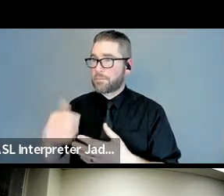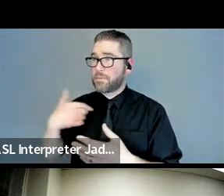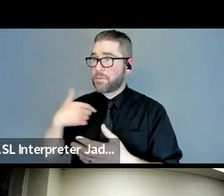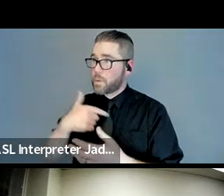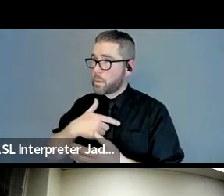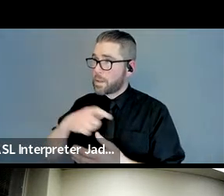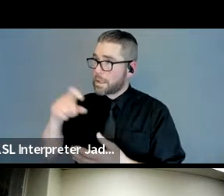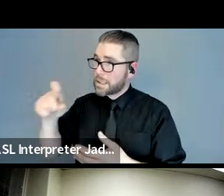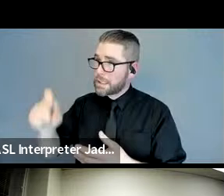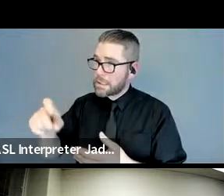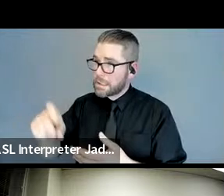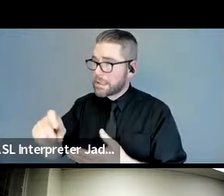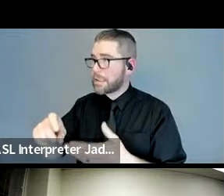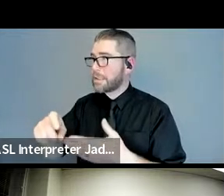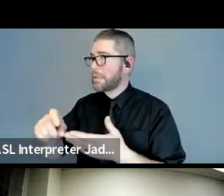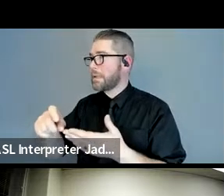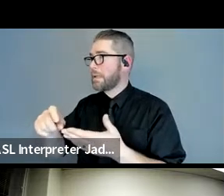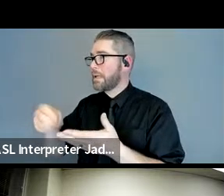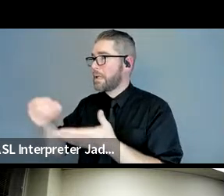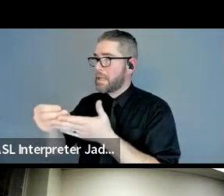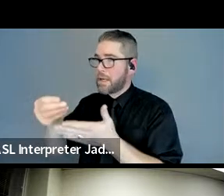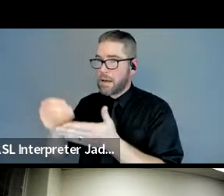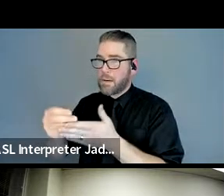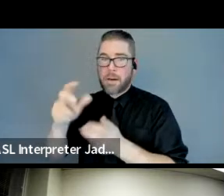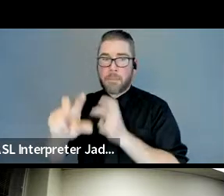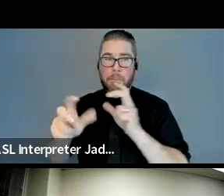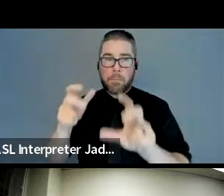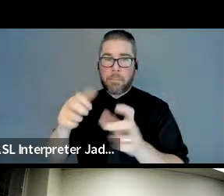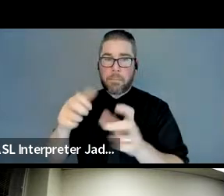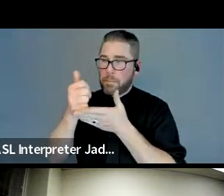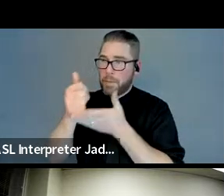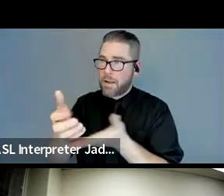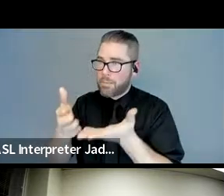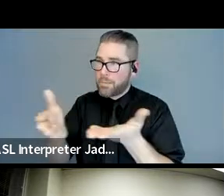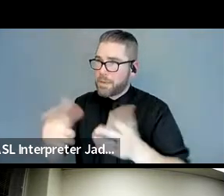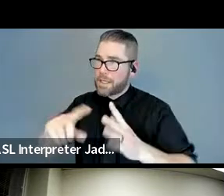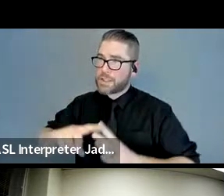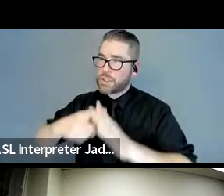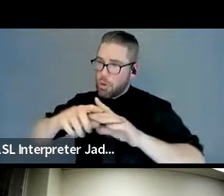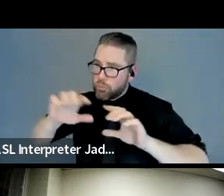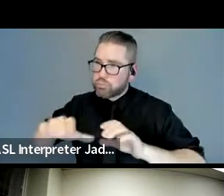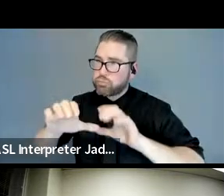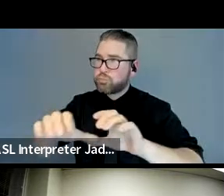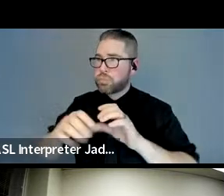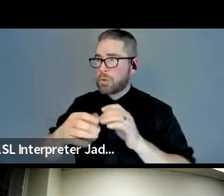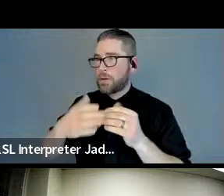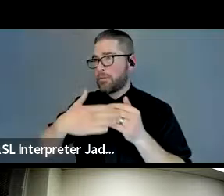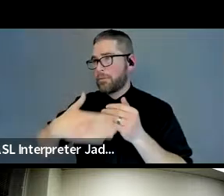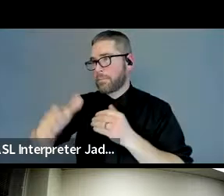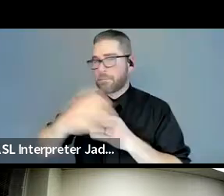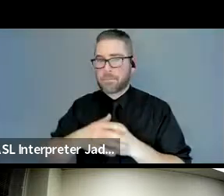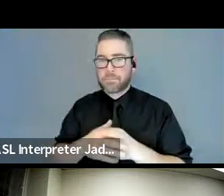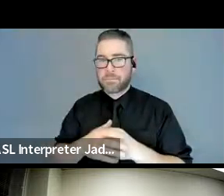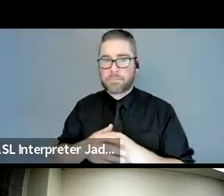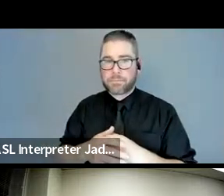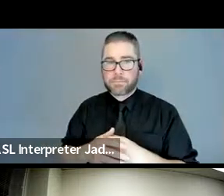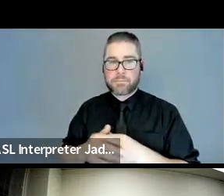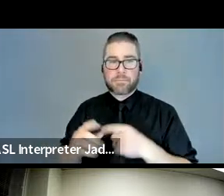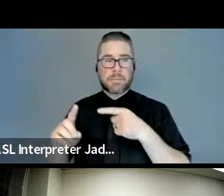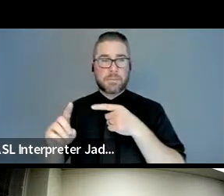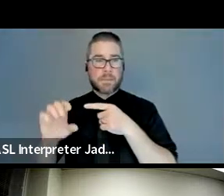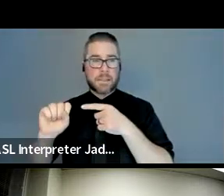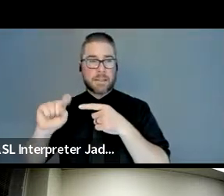the year. And that's what I'm trying to say. Thank you. Thanks, Douglas. And actually, I wanted to clarify, because I think Douglas, I hope I